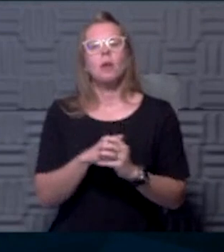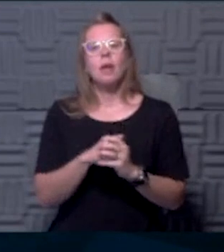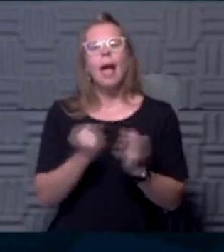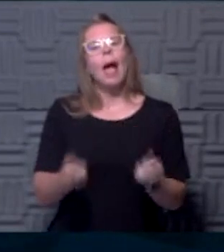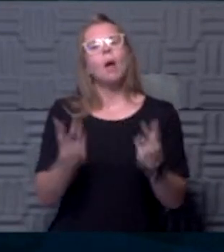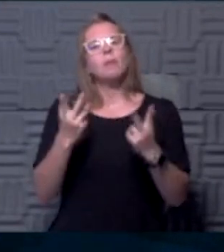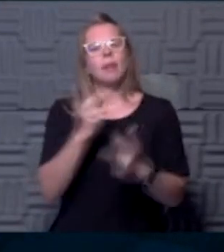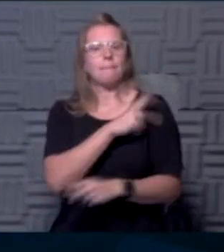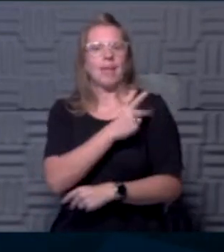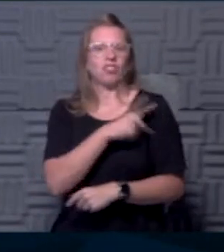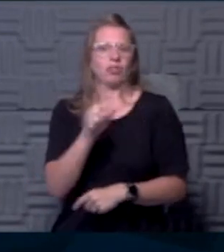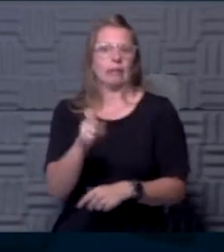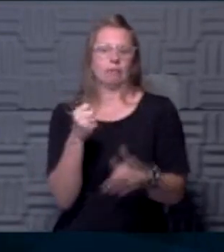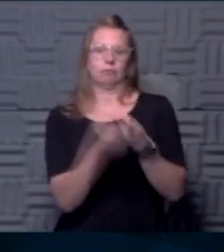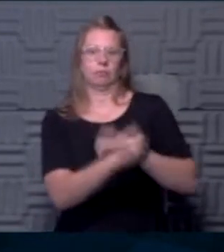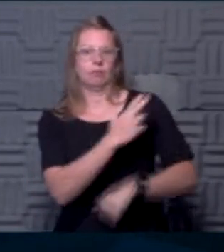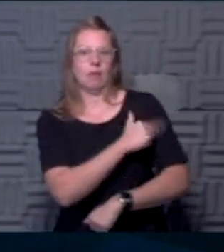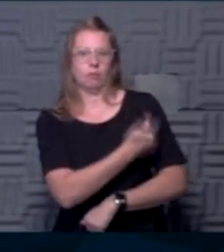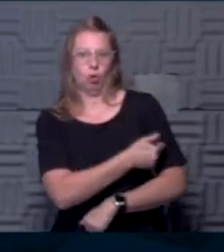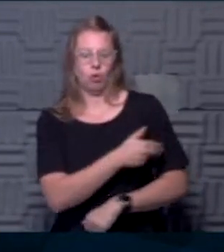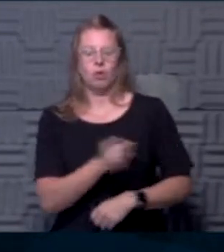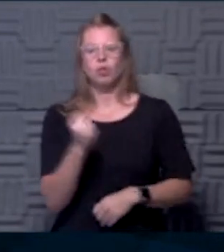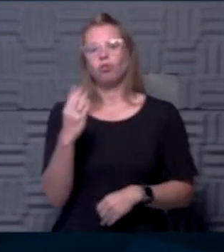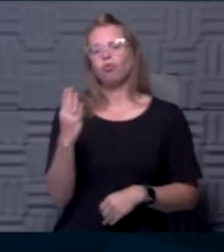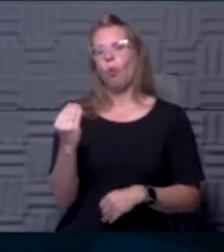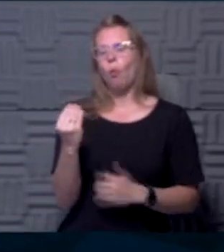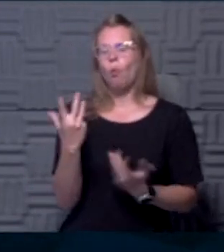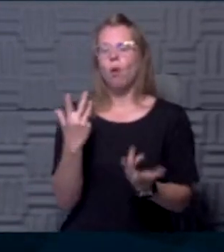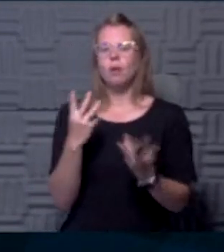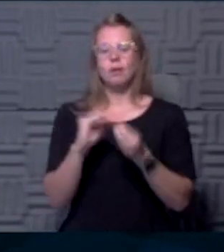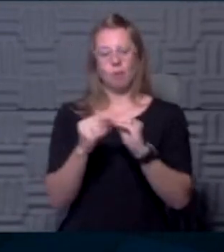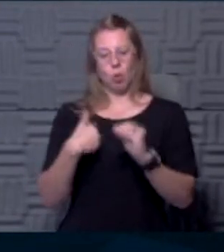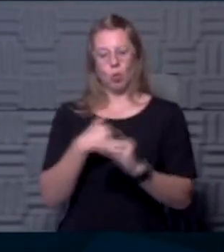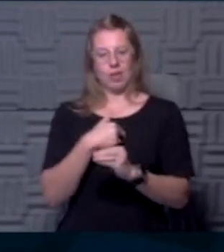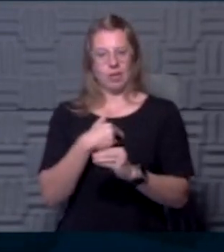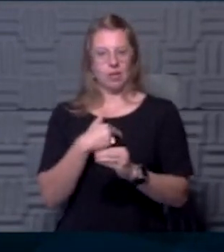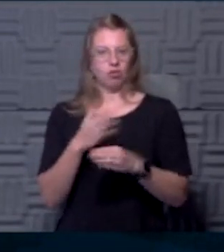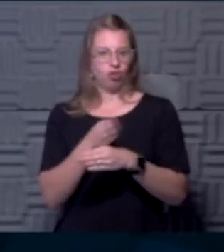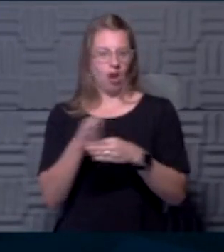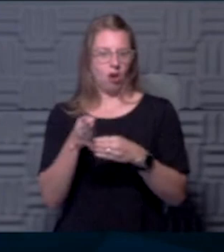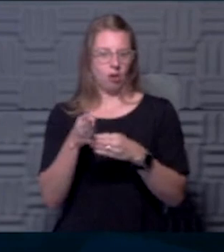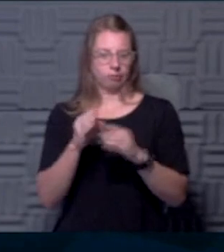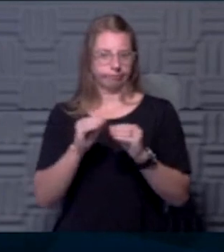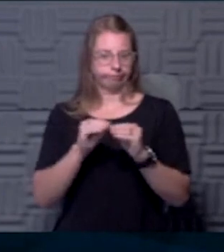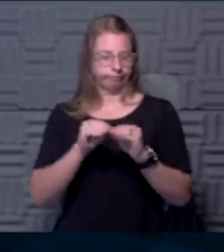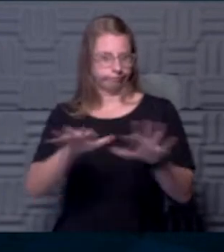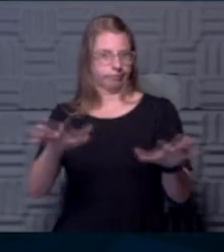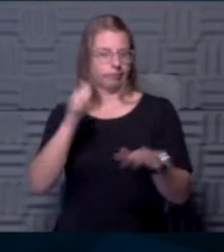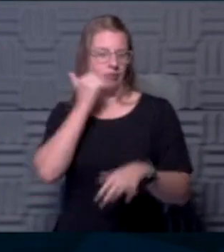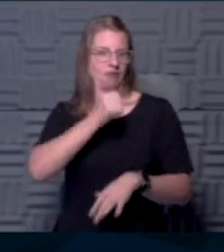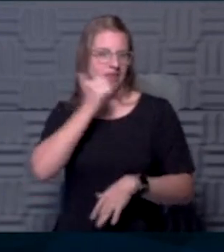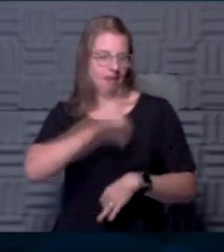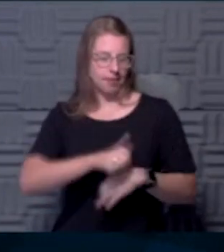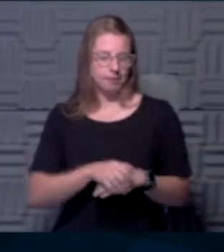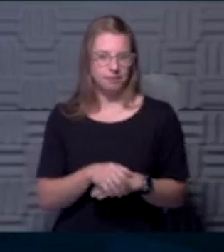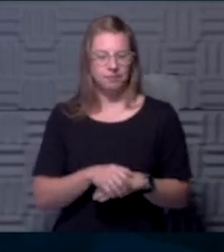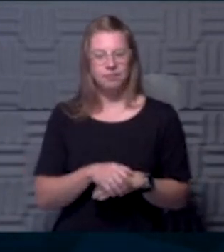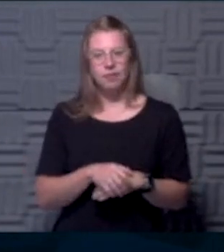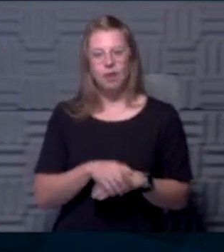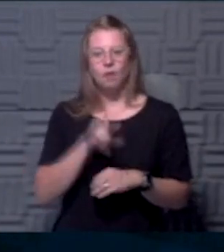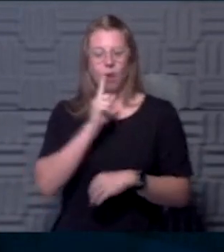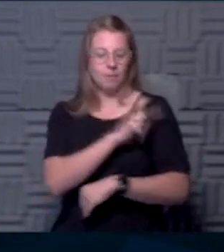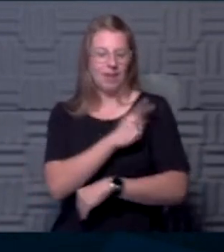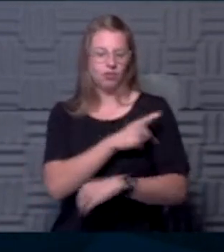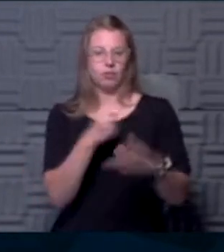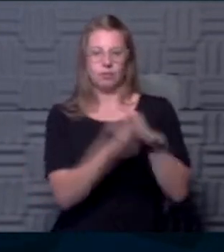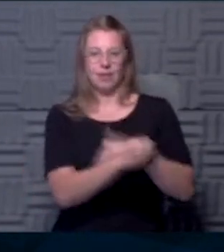many patients are needing hospitalized. So the number that we share here on the program, and we share publicly daily, for patients in the hospital